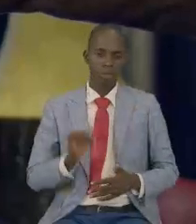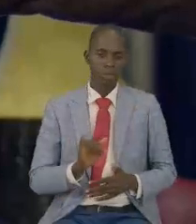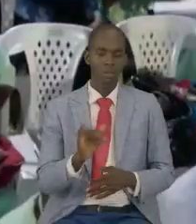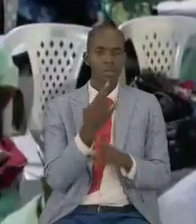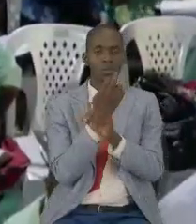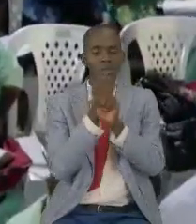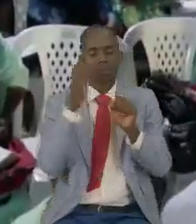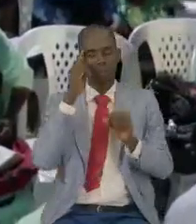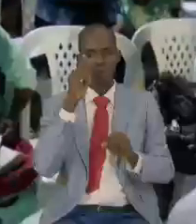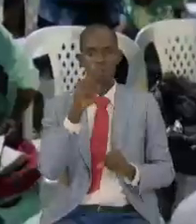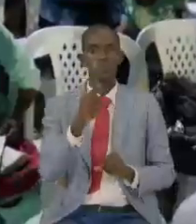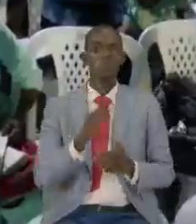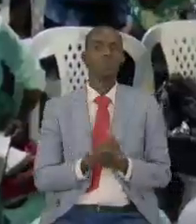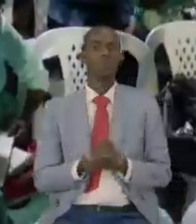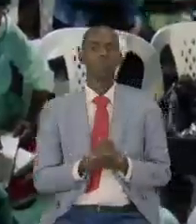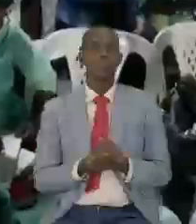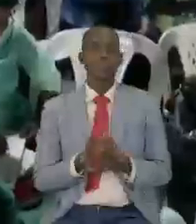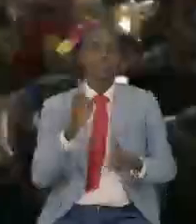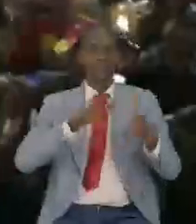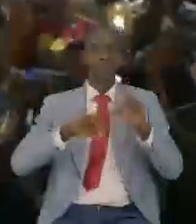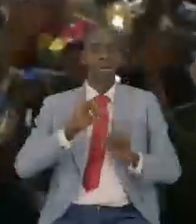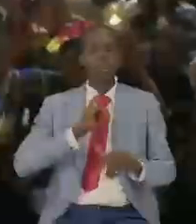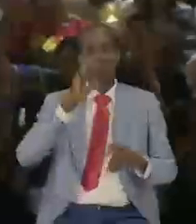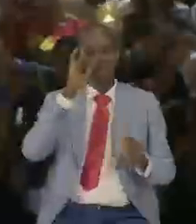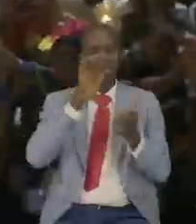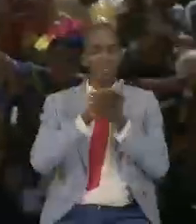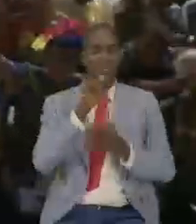believe. You believe.